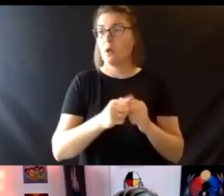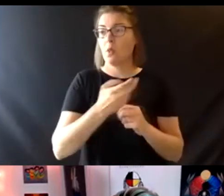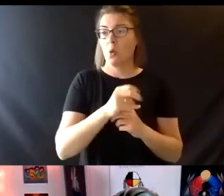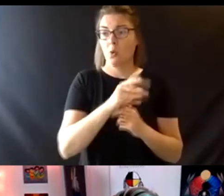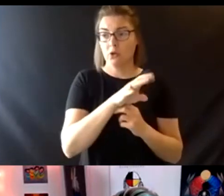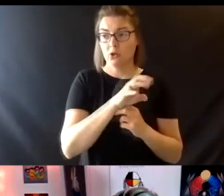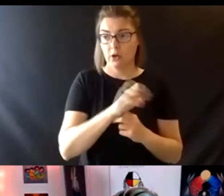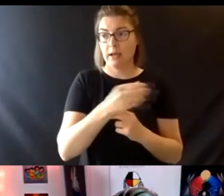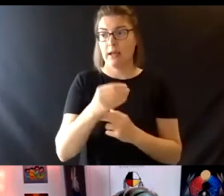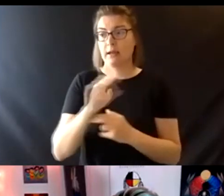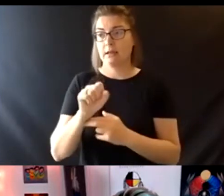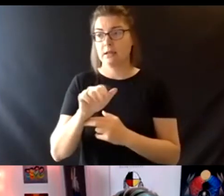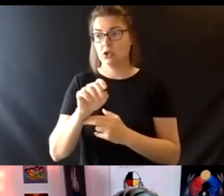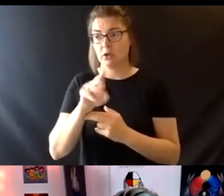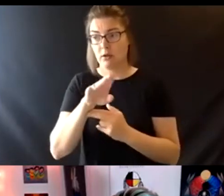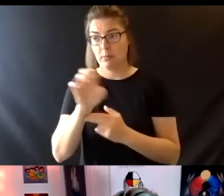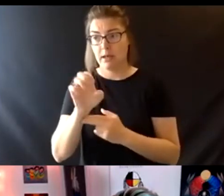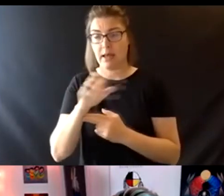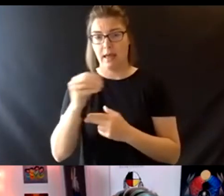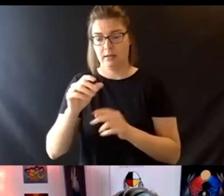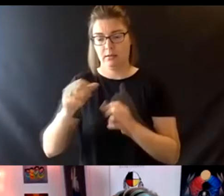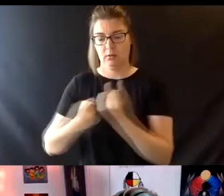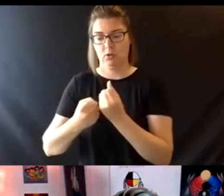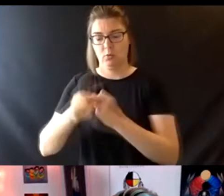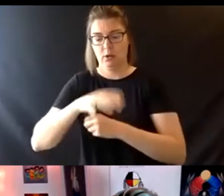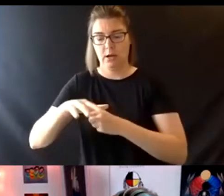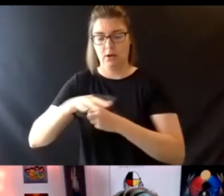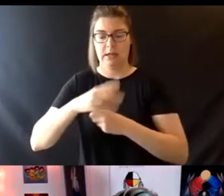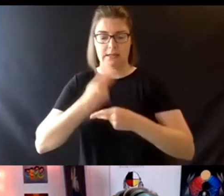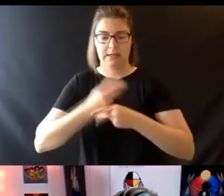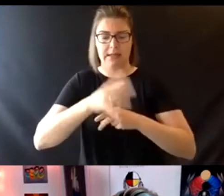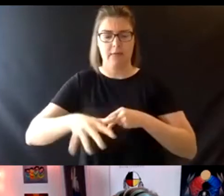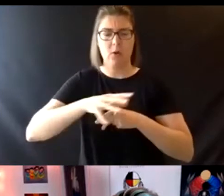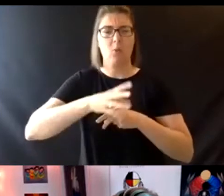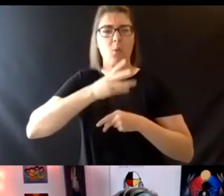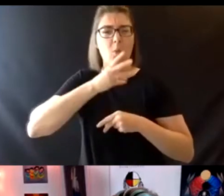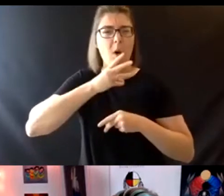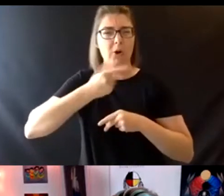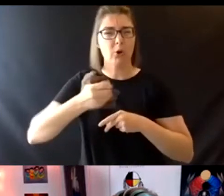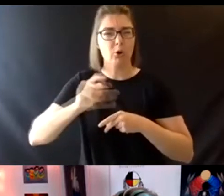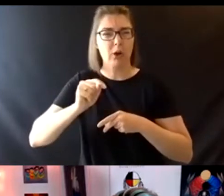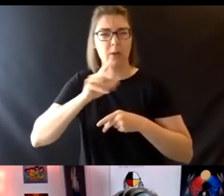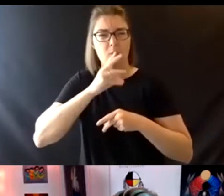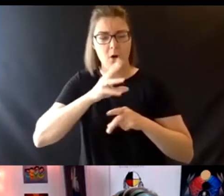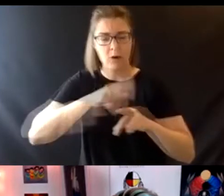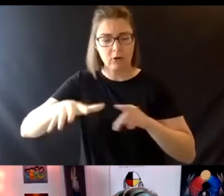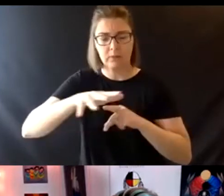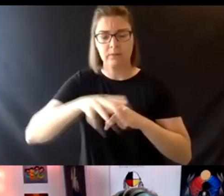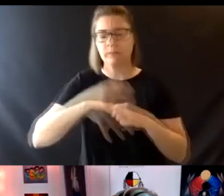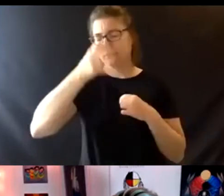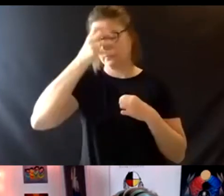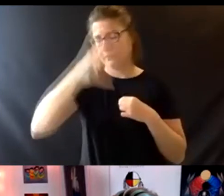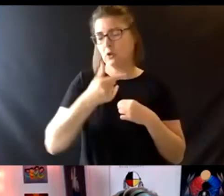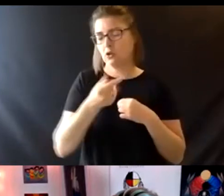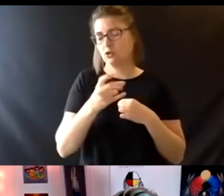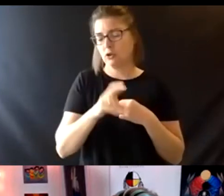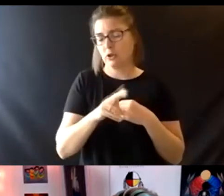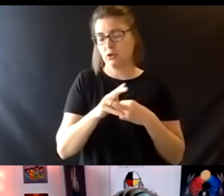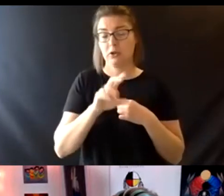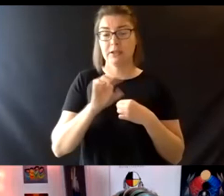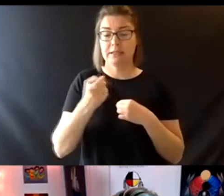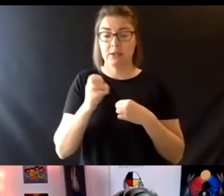peacefully share and care for the resources around the Great Lakes. The concepts of gender, sexuality, and oppression that we often rely